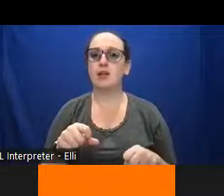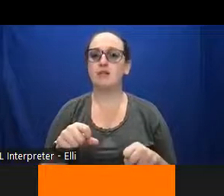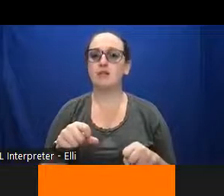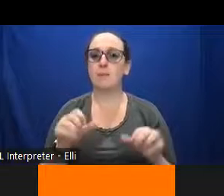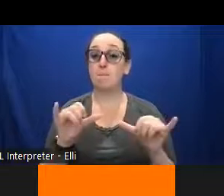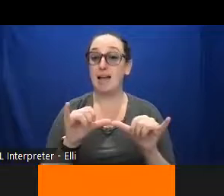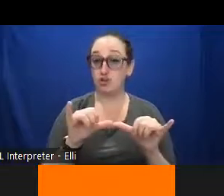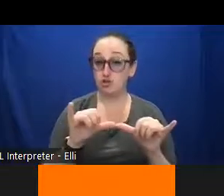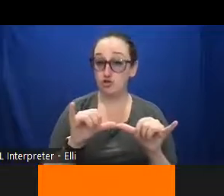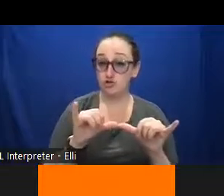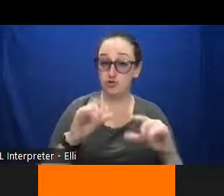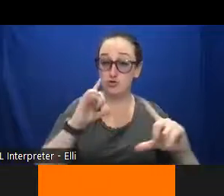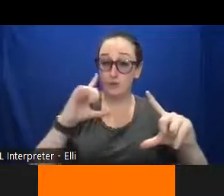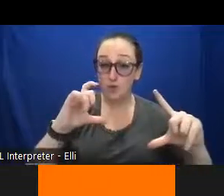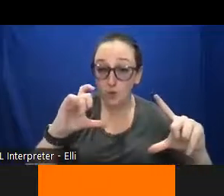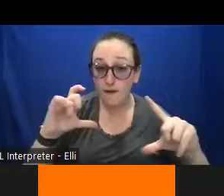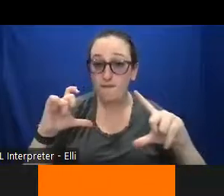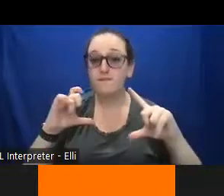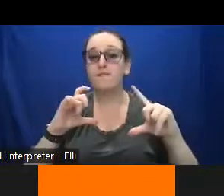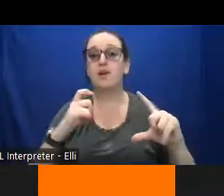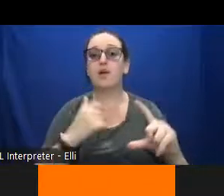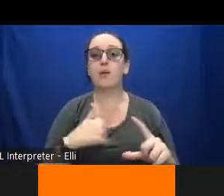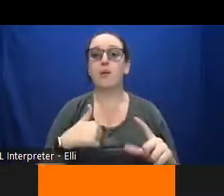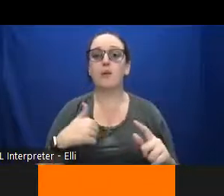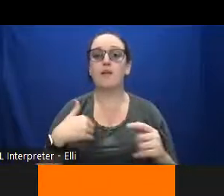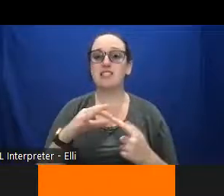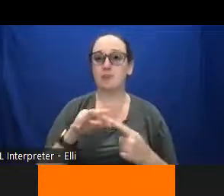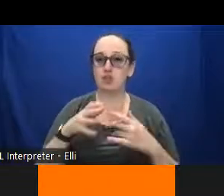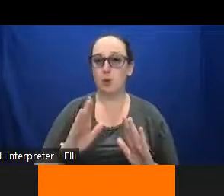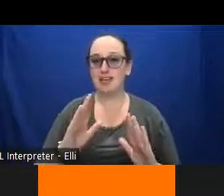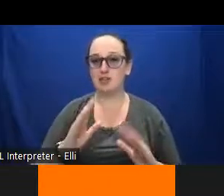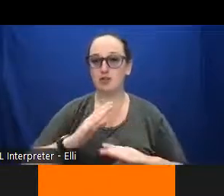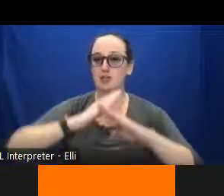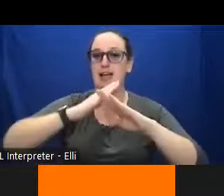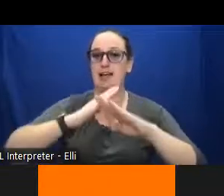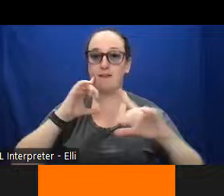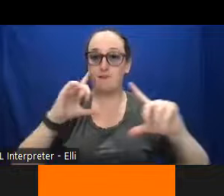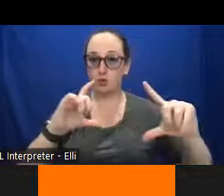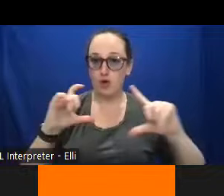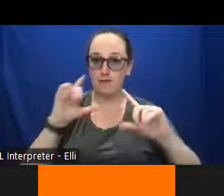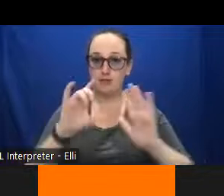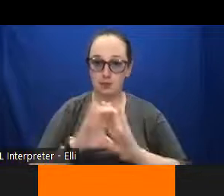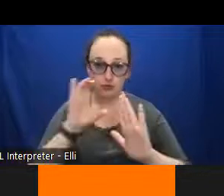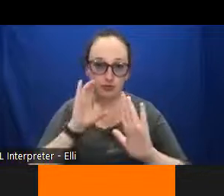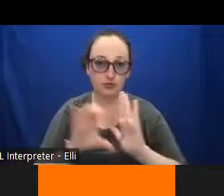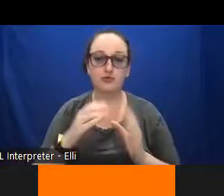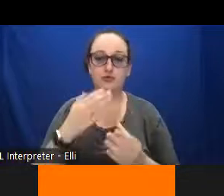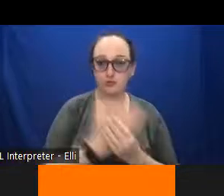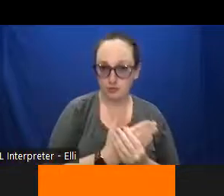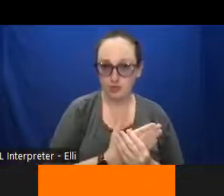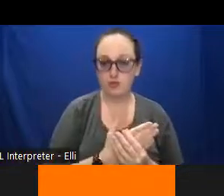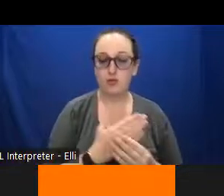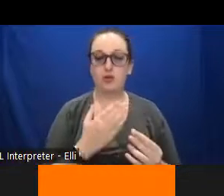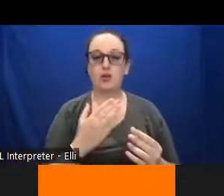measure injury, we photo document injury, we have special ways to protect those photographs, and understand,